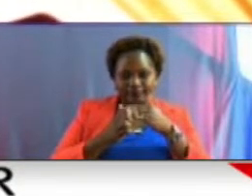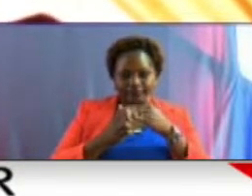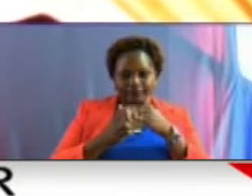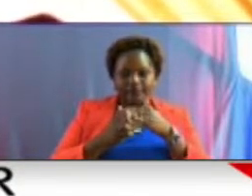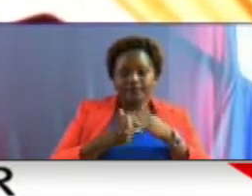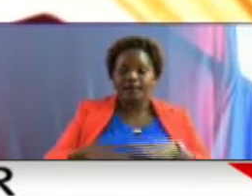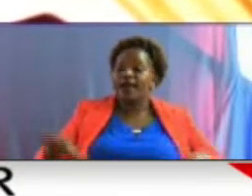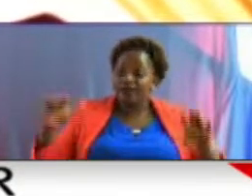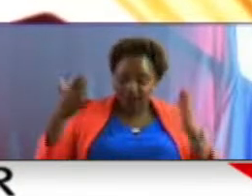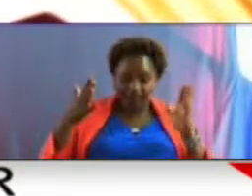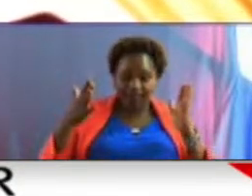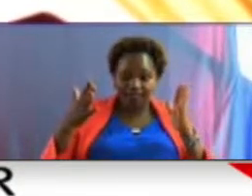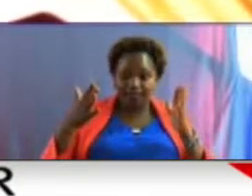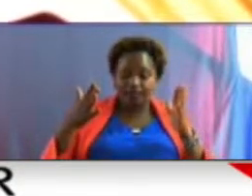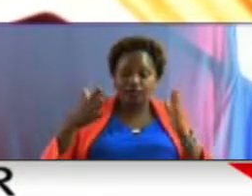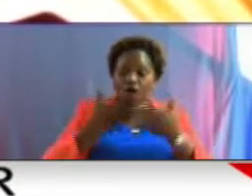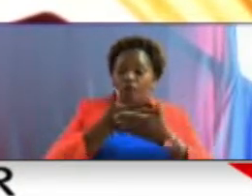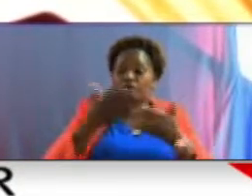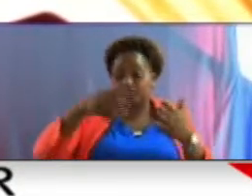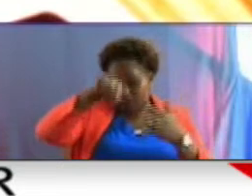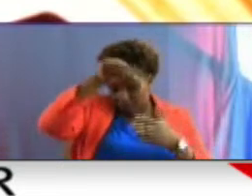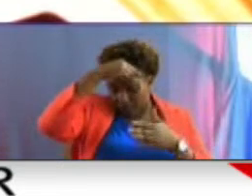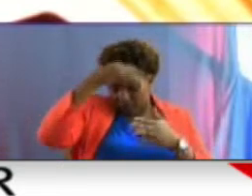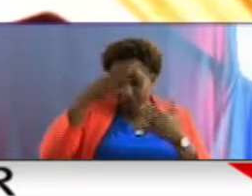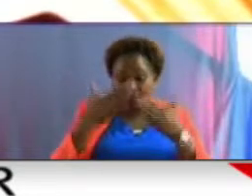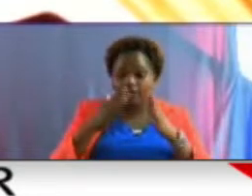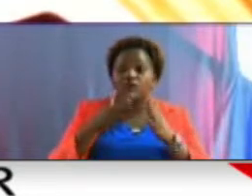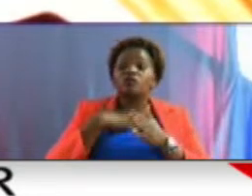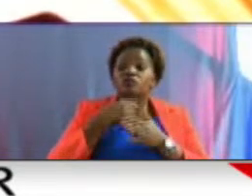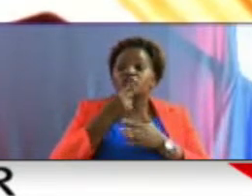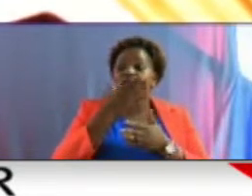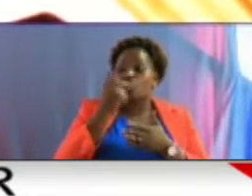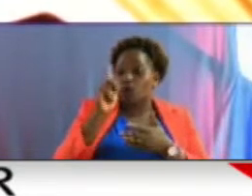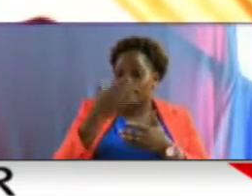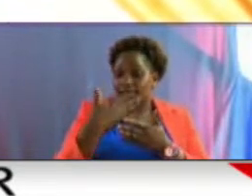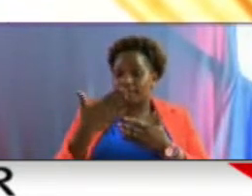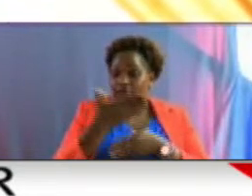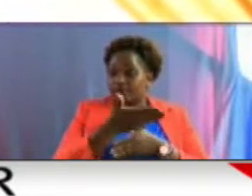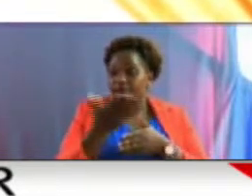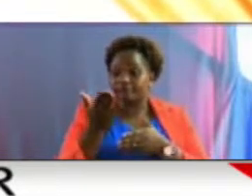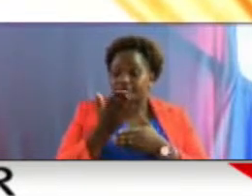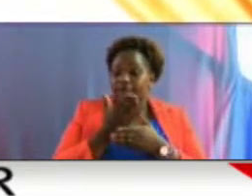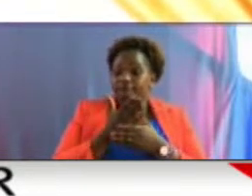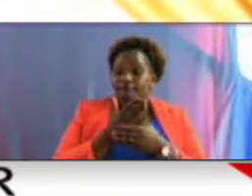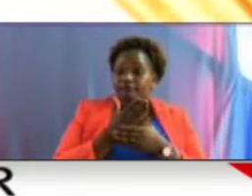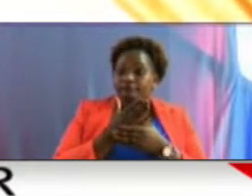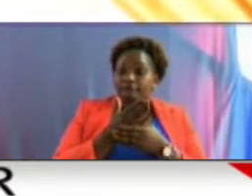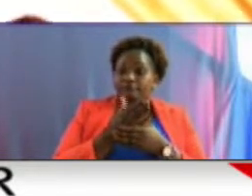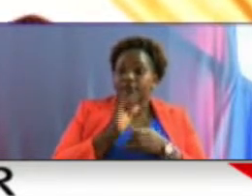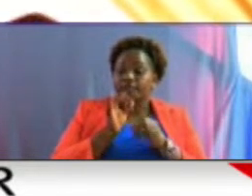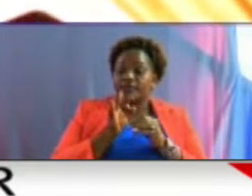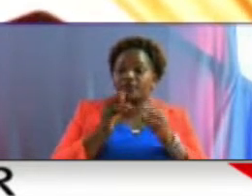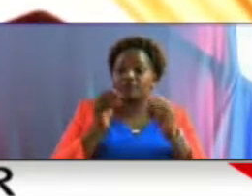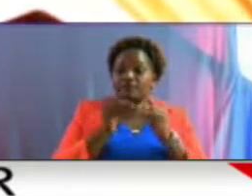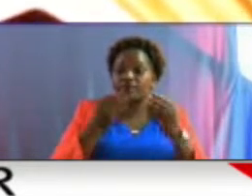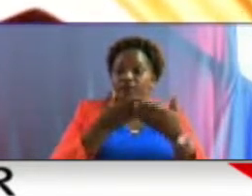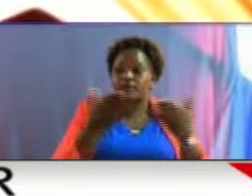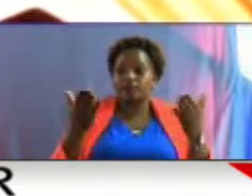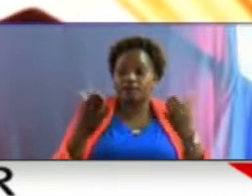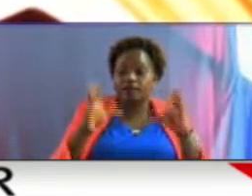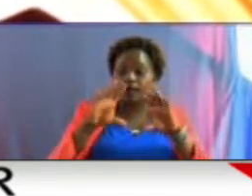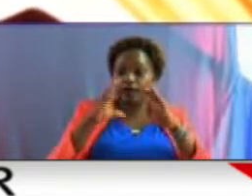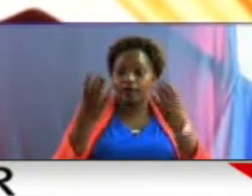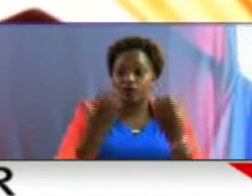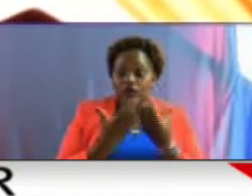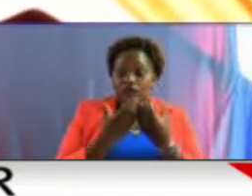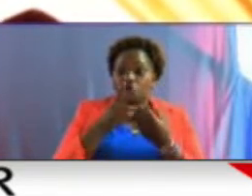I congratulate the graduates, but I want to tell you one thing. If I meet all of you, the class